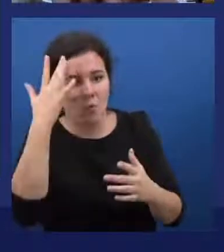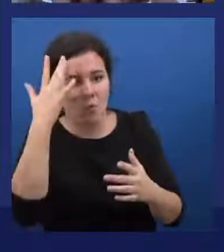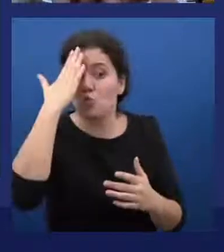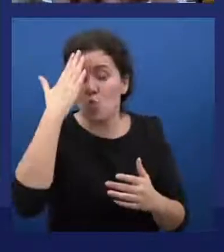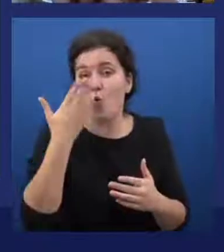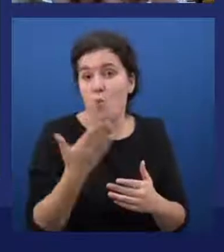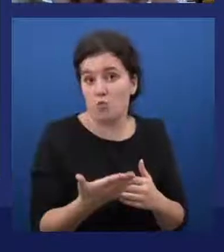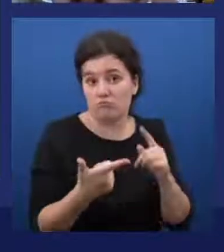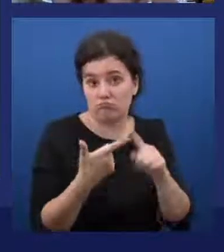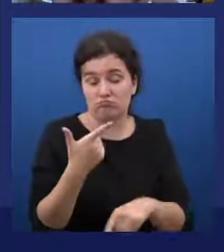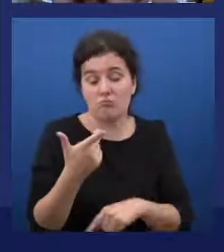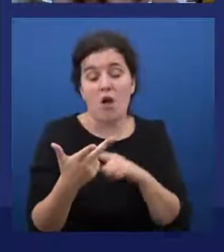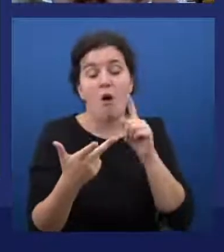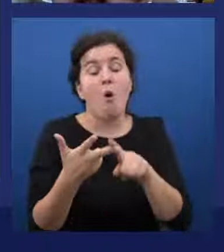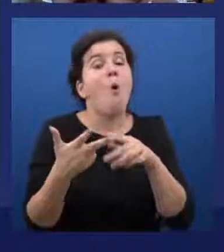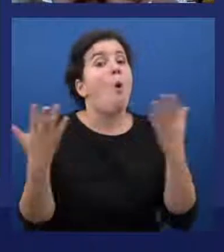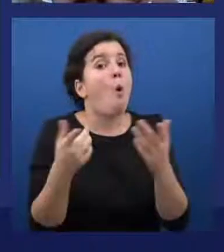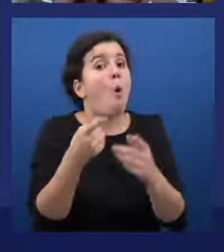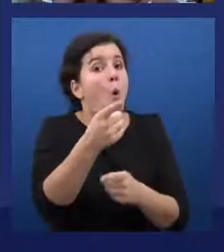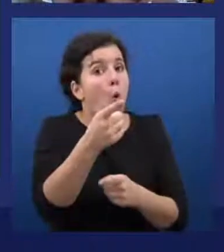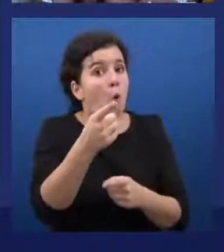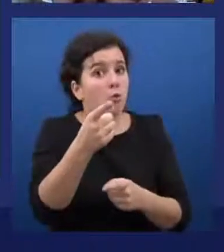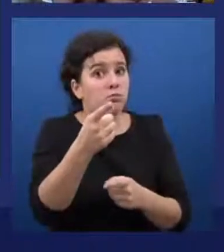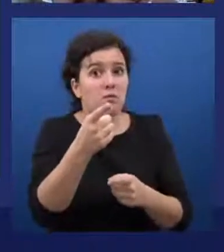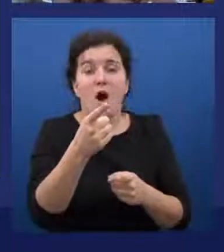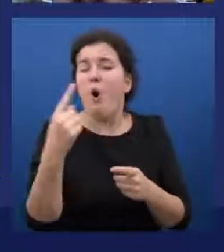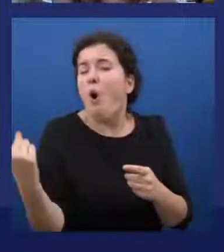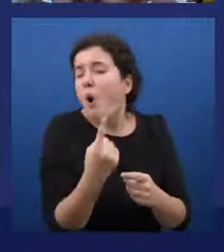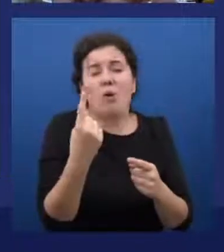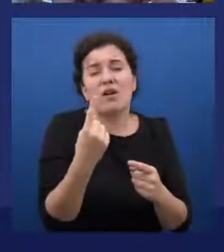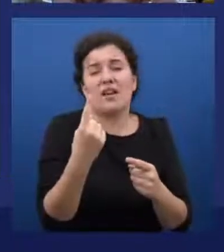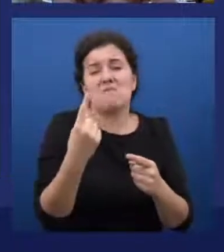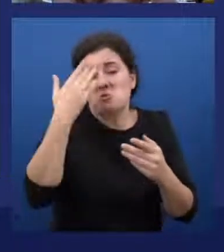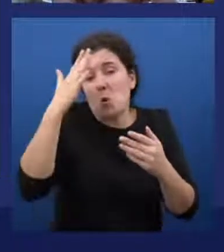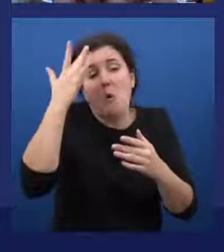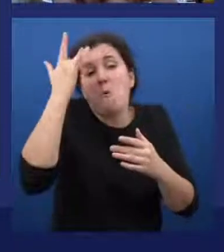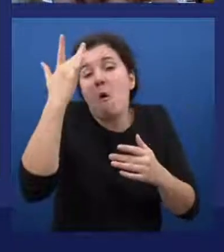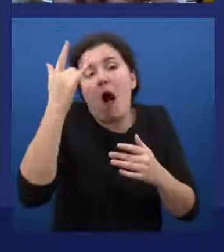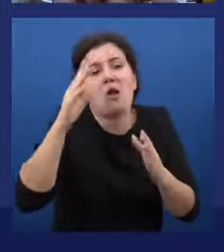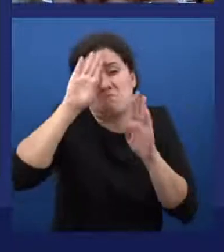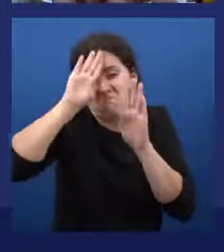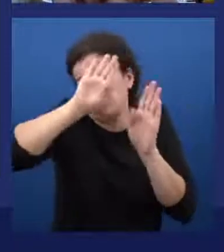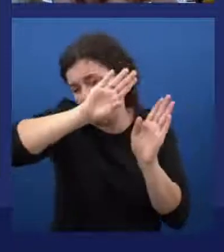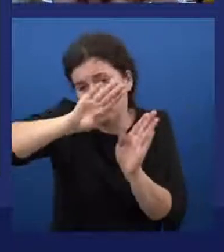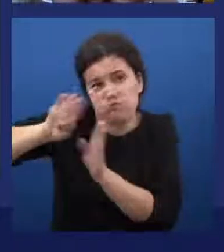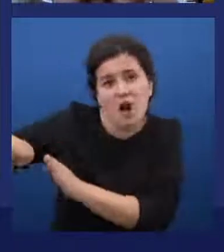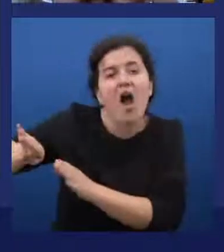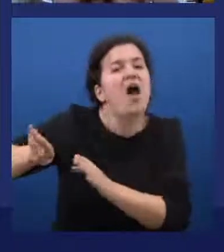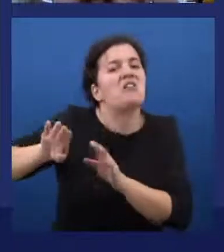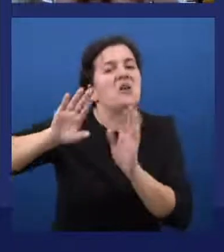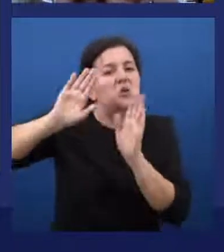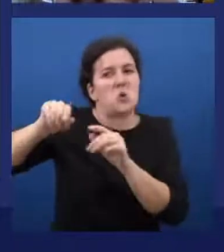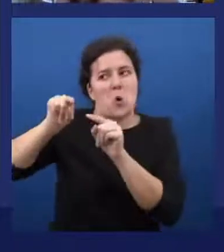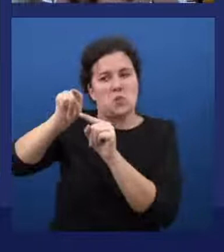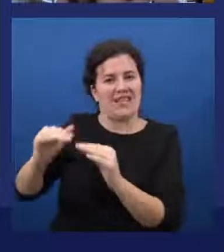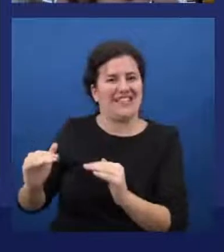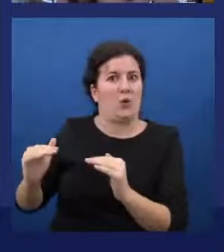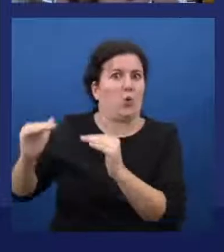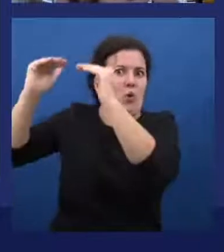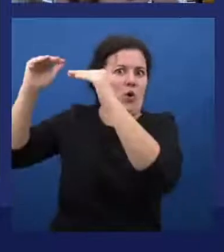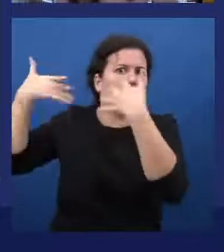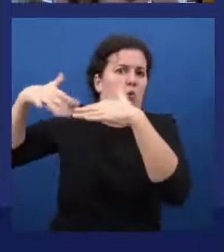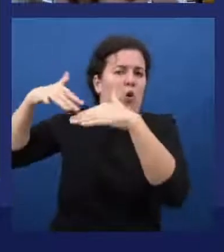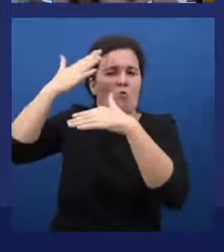But if you just want to detect the anomaly, and maybe it's something that you work with